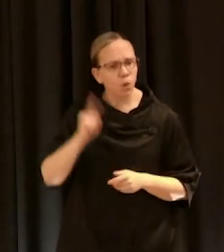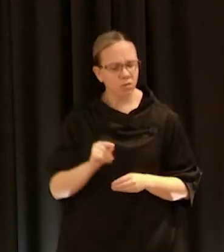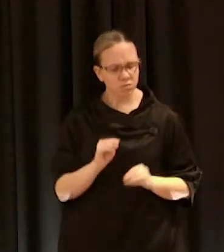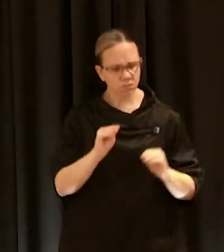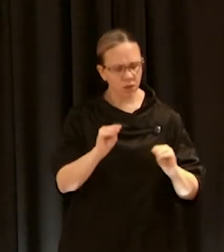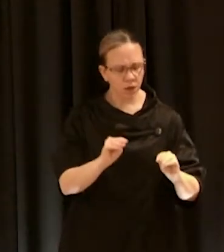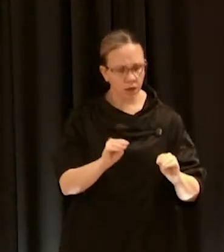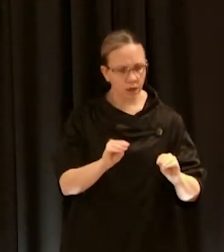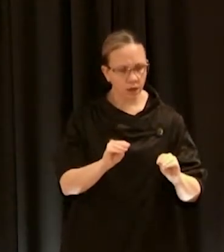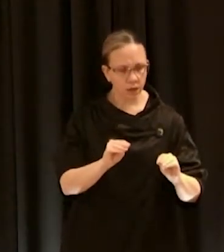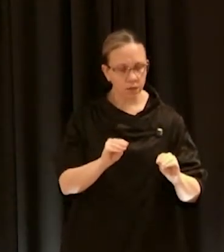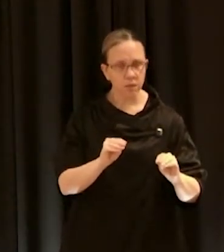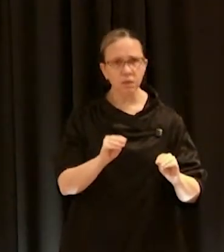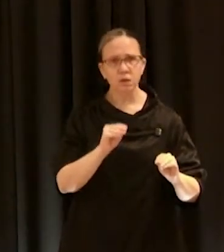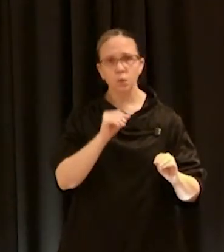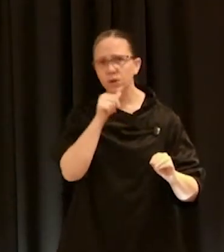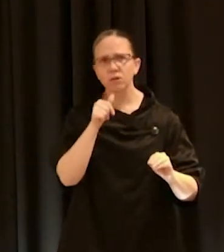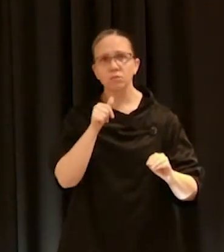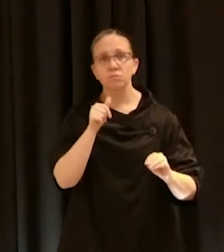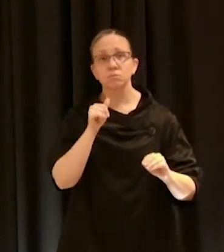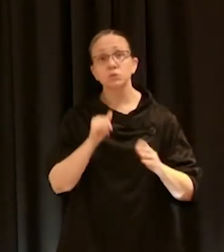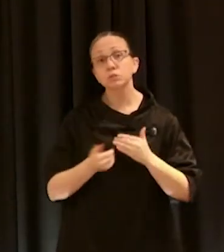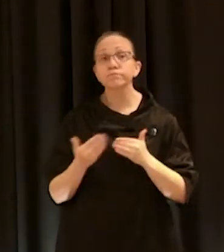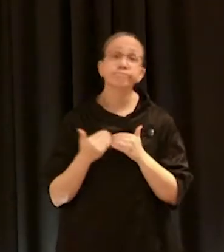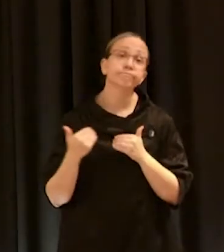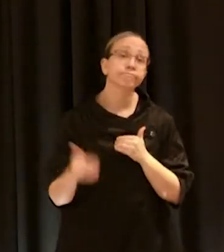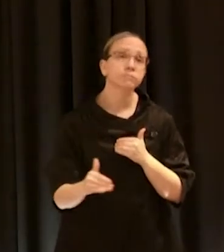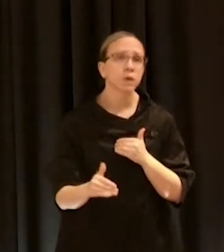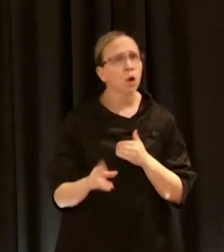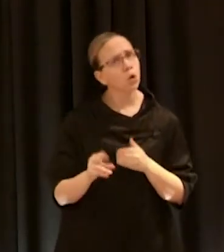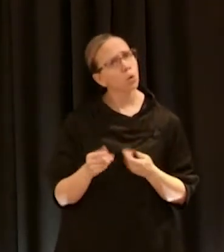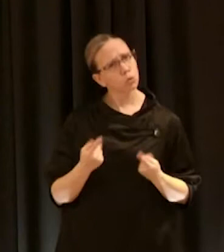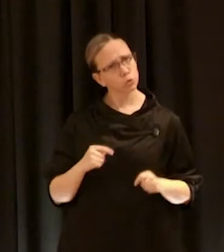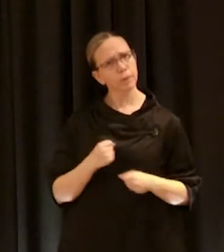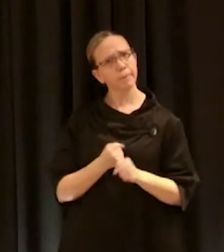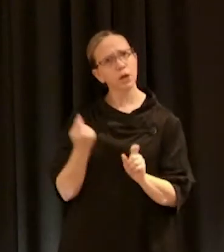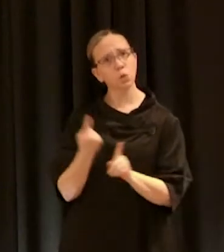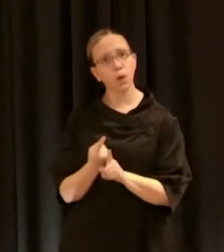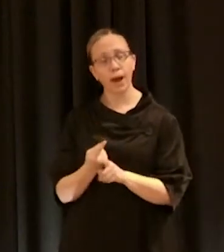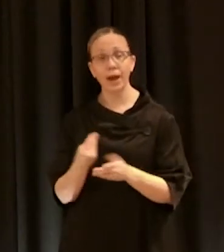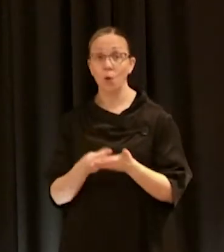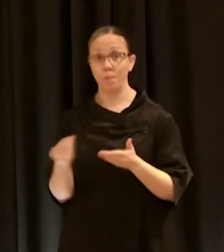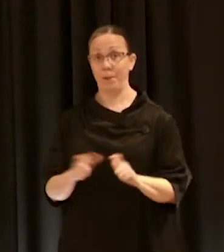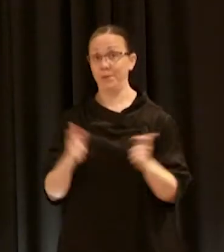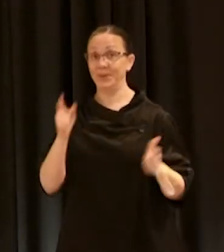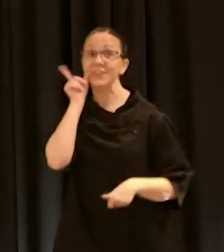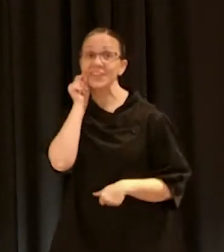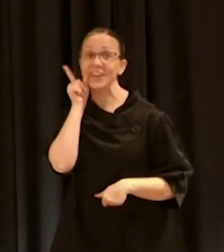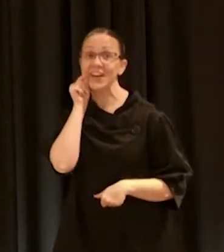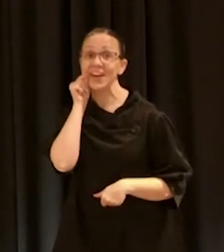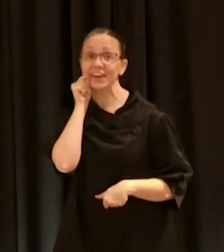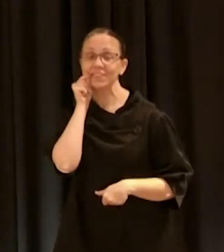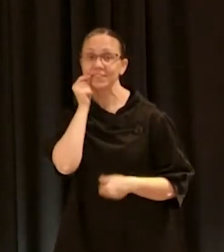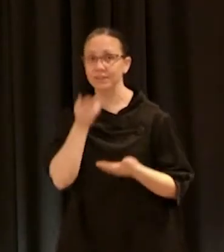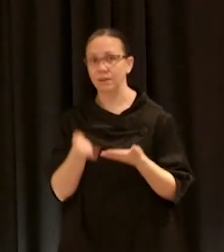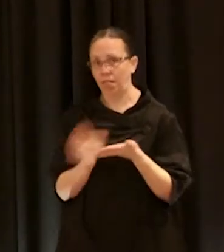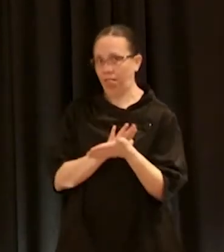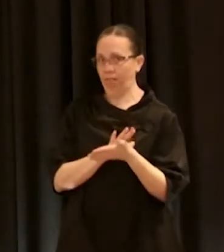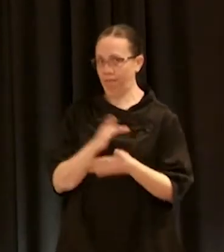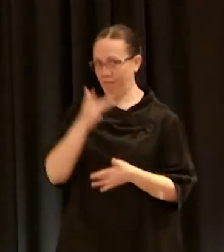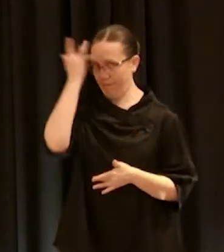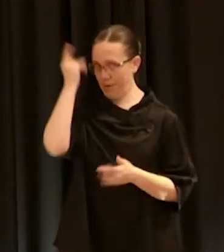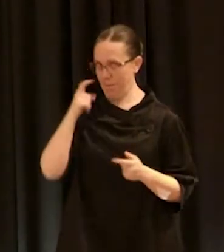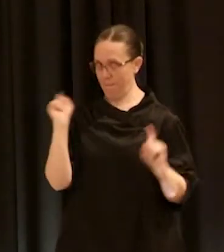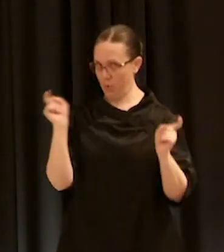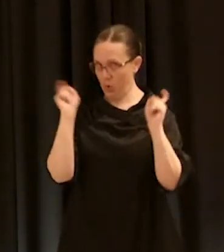those things, we don't just move on. We try to make it right. We buy bigger gifts to cover up the forgetfulness of